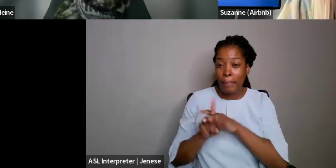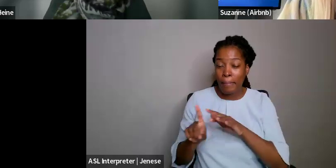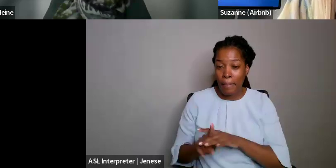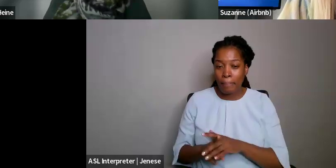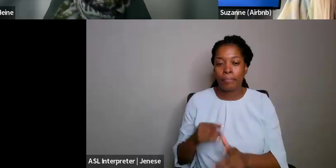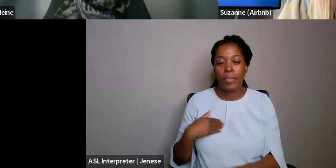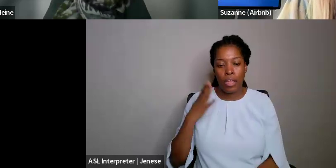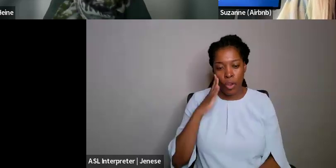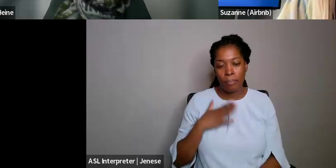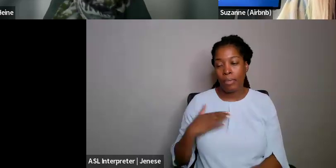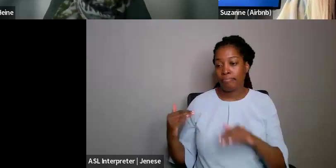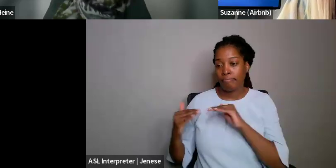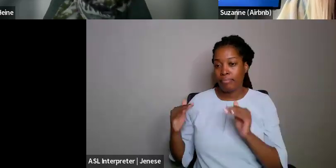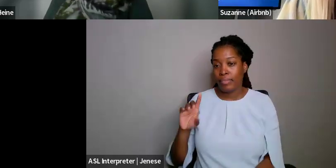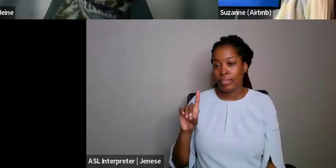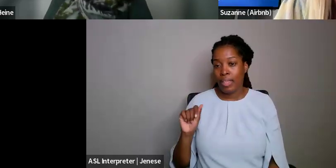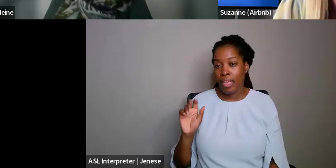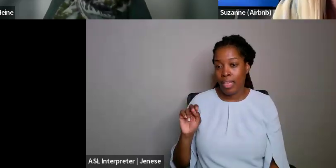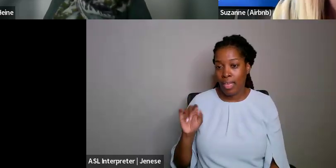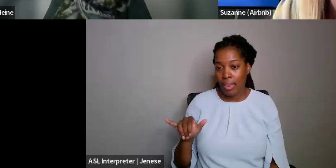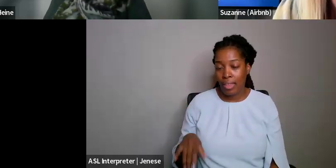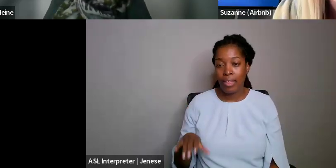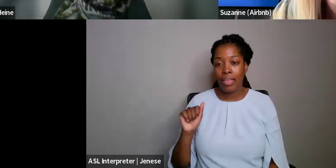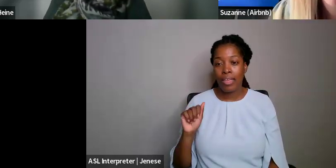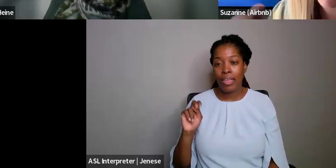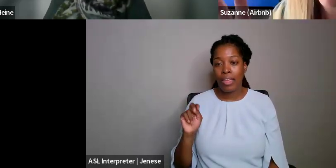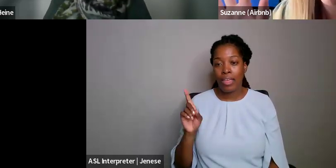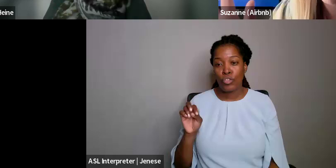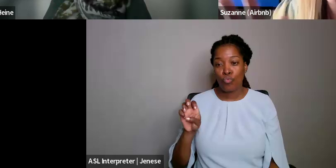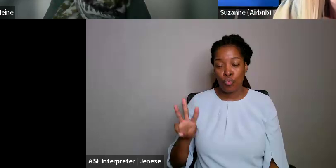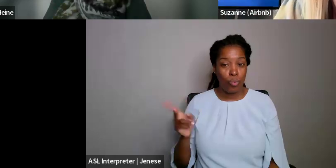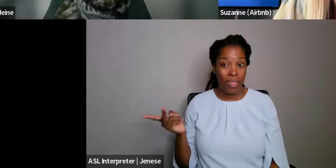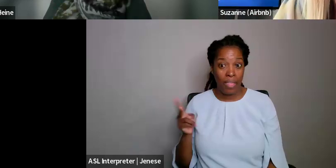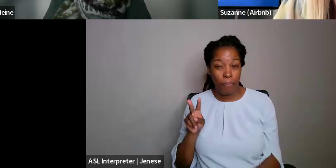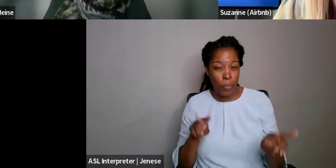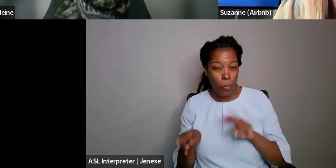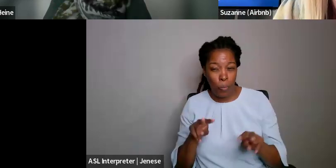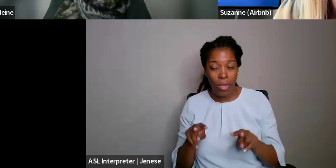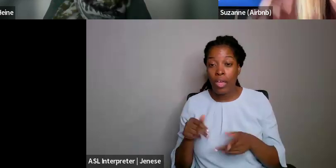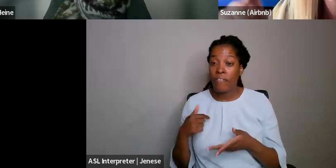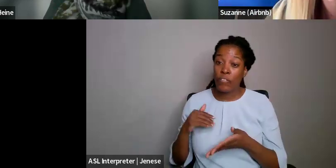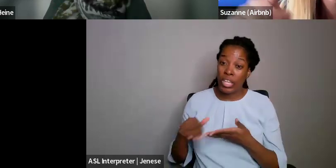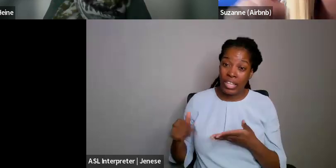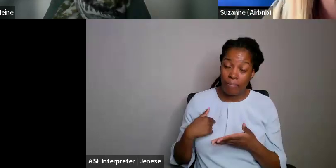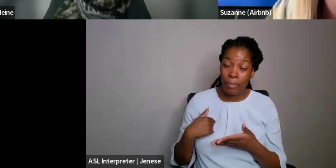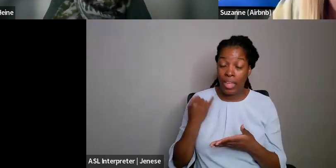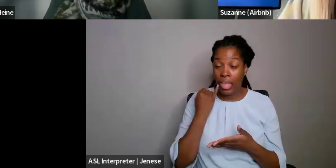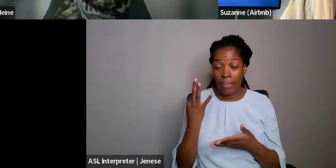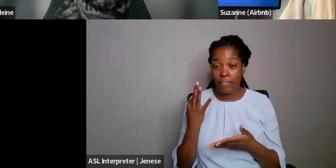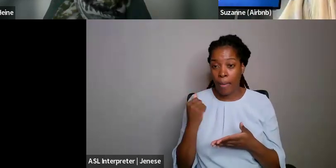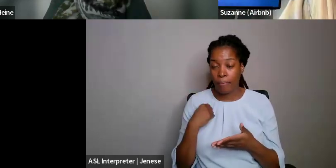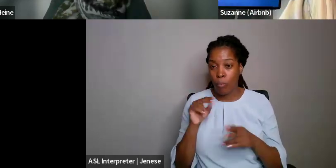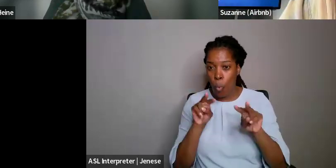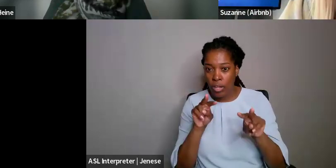Danny and Andrew have been monitoring that, but forgive me to anyone that's watching and listening that I sort of now dart